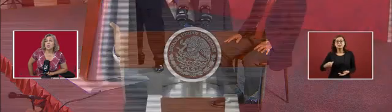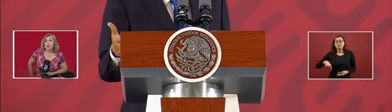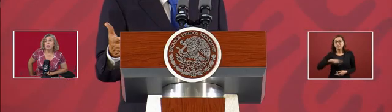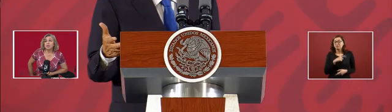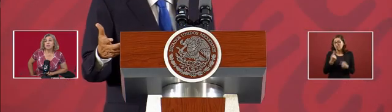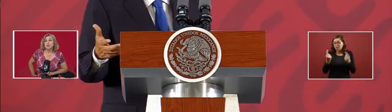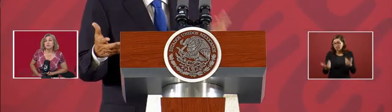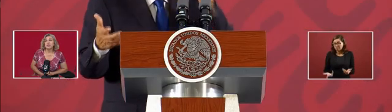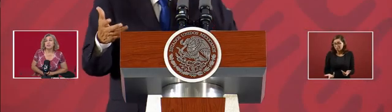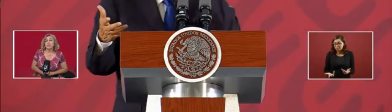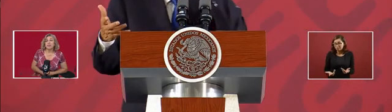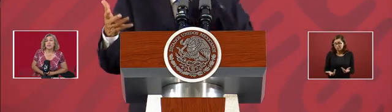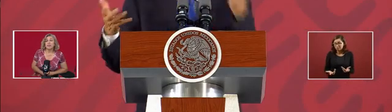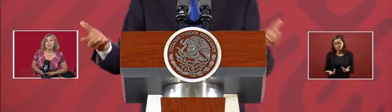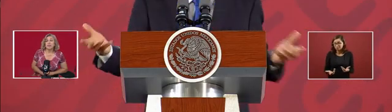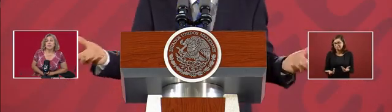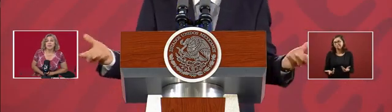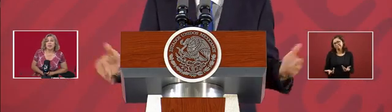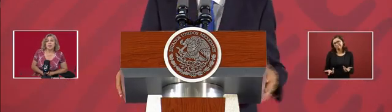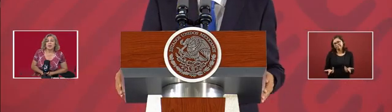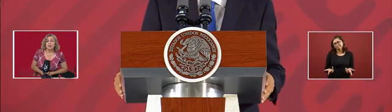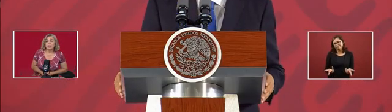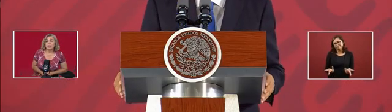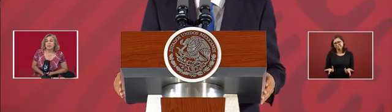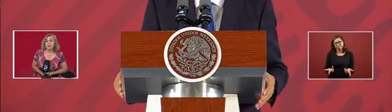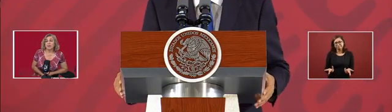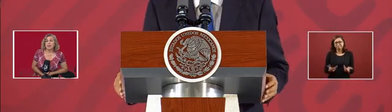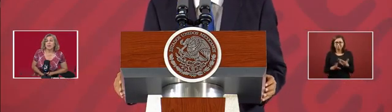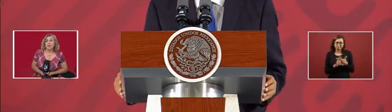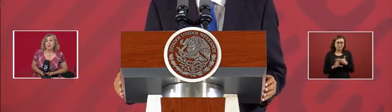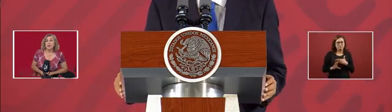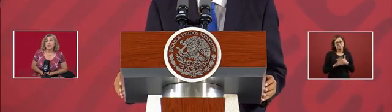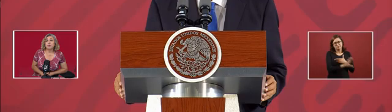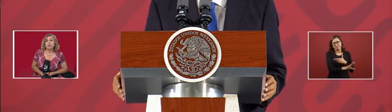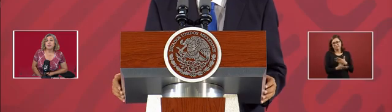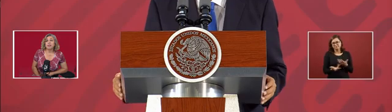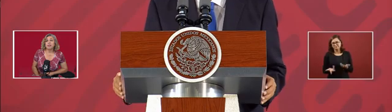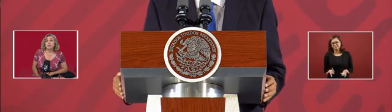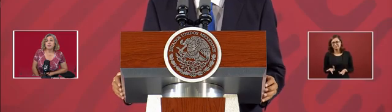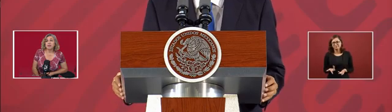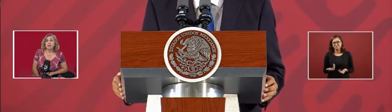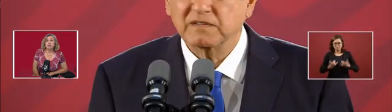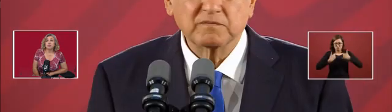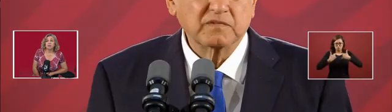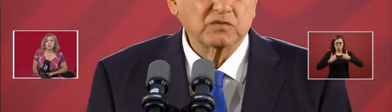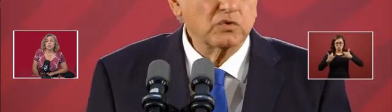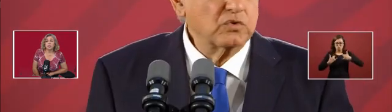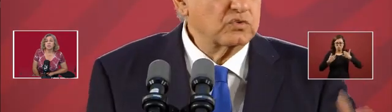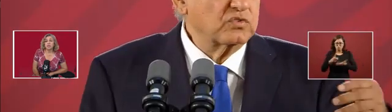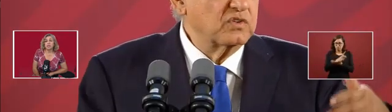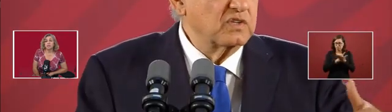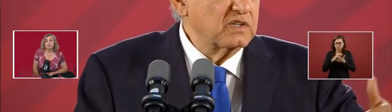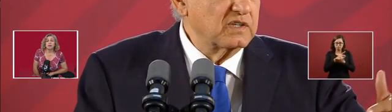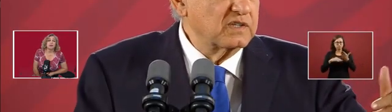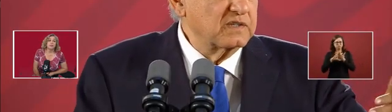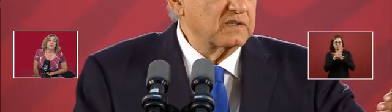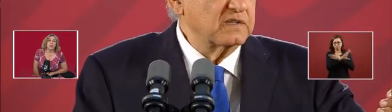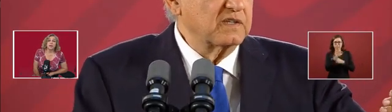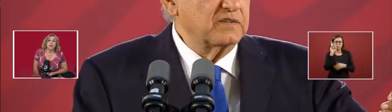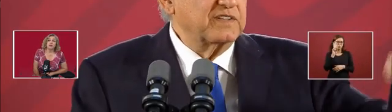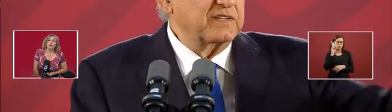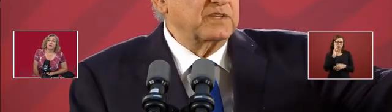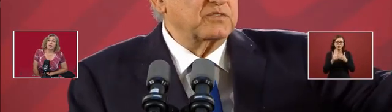la resources, gente because the pobre, poor humilde, people, the humble people, para que su dinero no esté ahí so that their